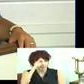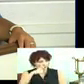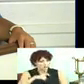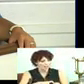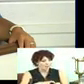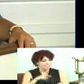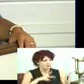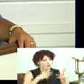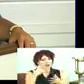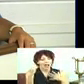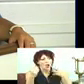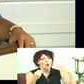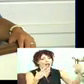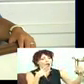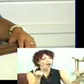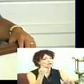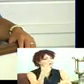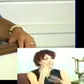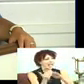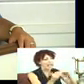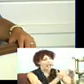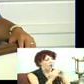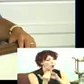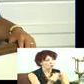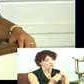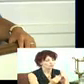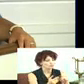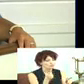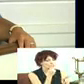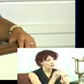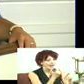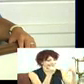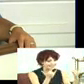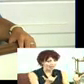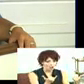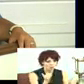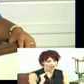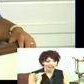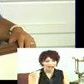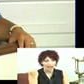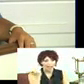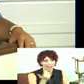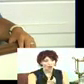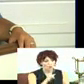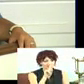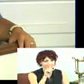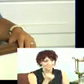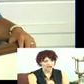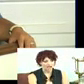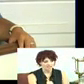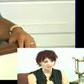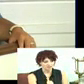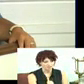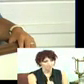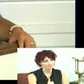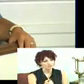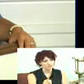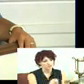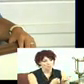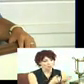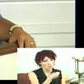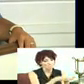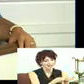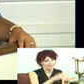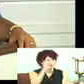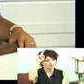They're out of town. And right now, our tithes and offerings are down